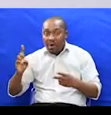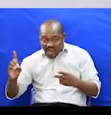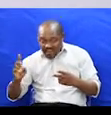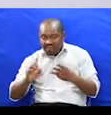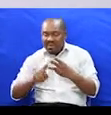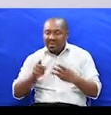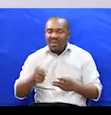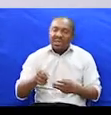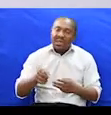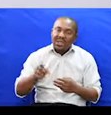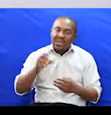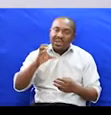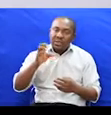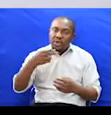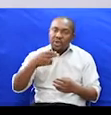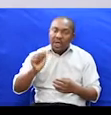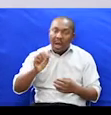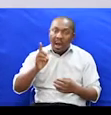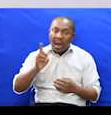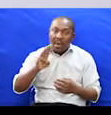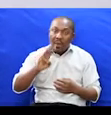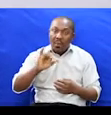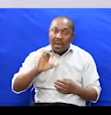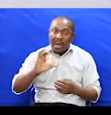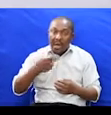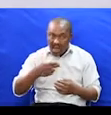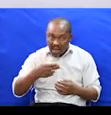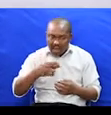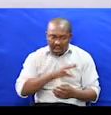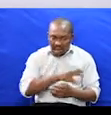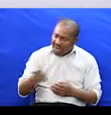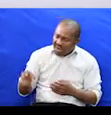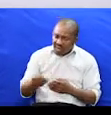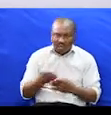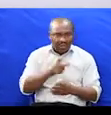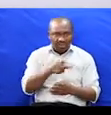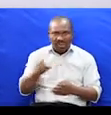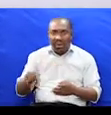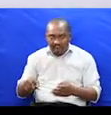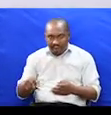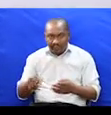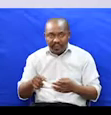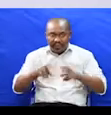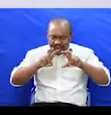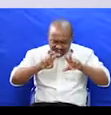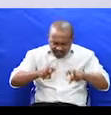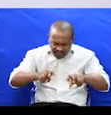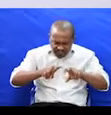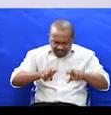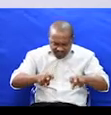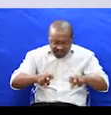investigate about the atom, what contained within the atom, we have looked